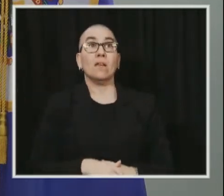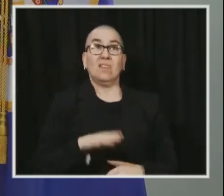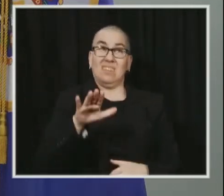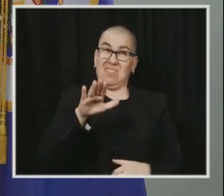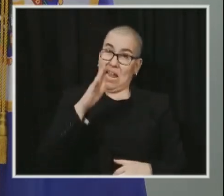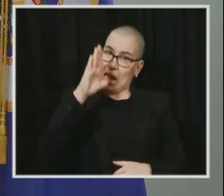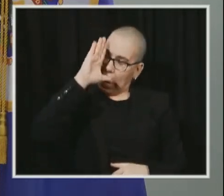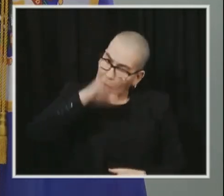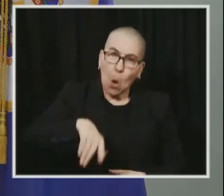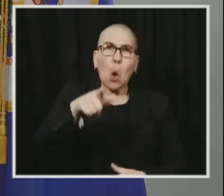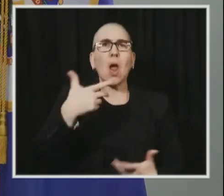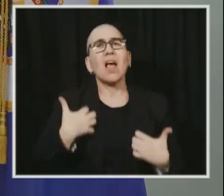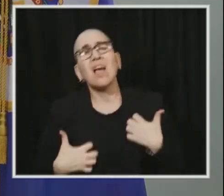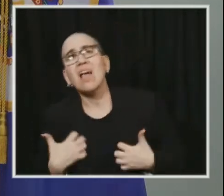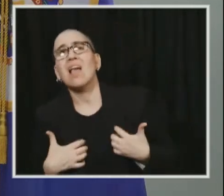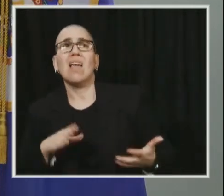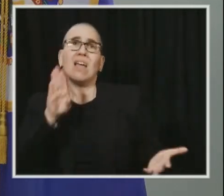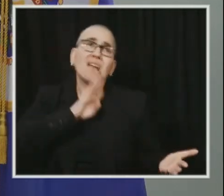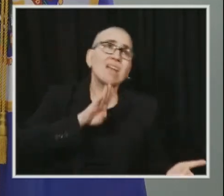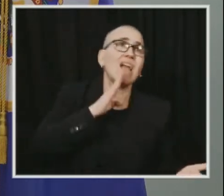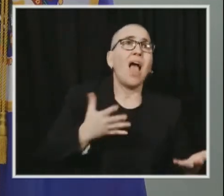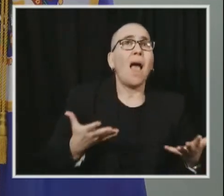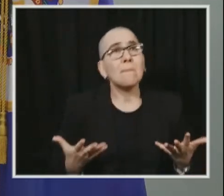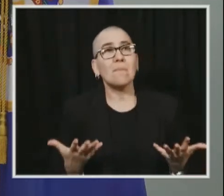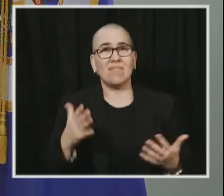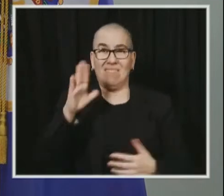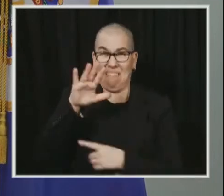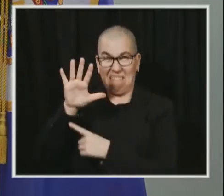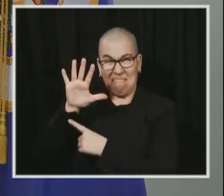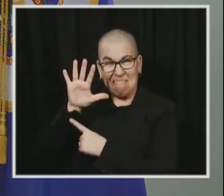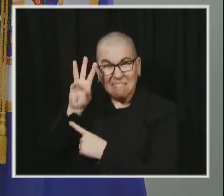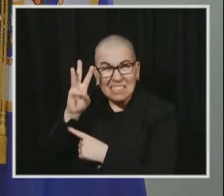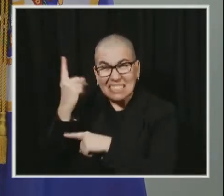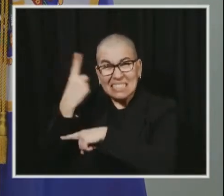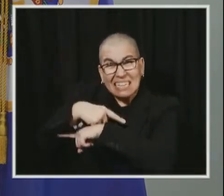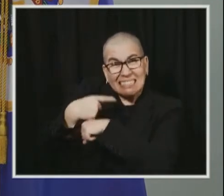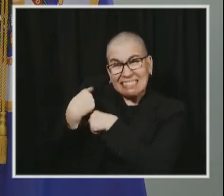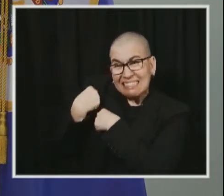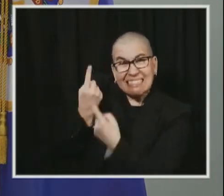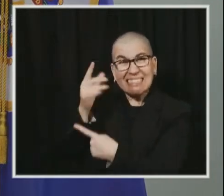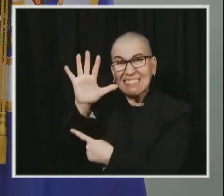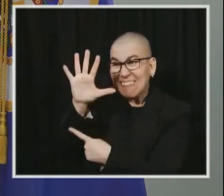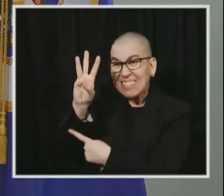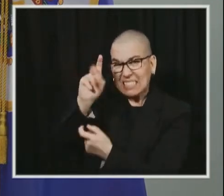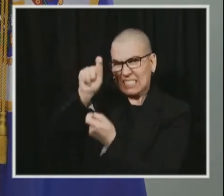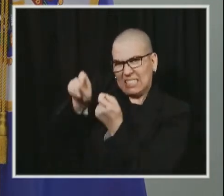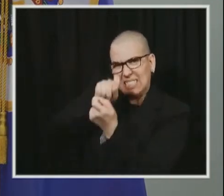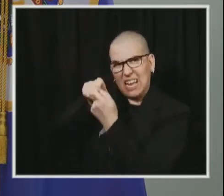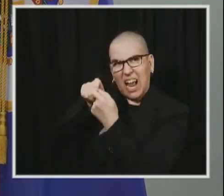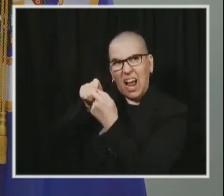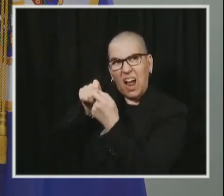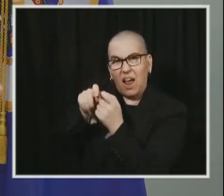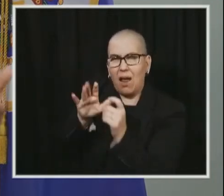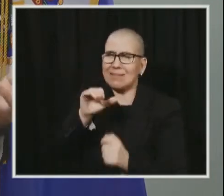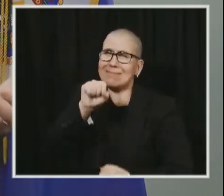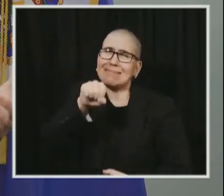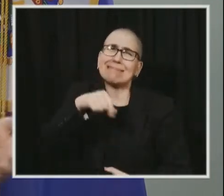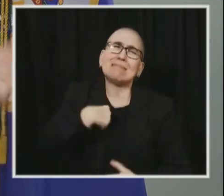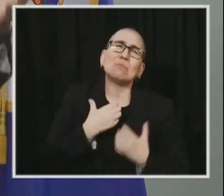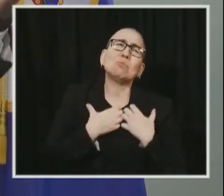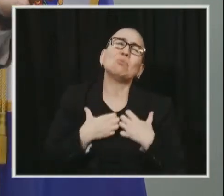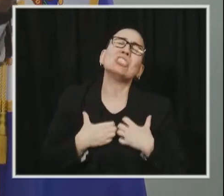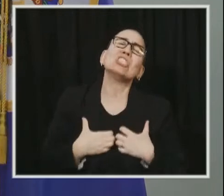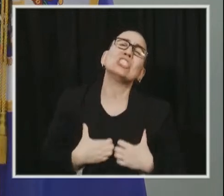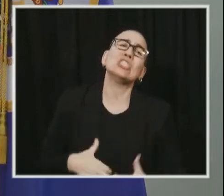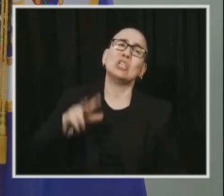is it's not 56 days we've been at this. I wished we would have been delivered 3.53 million doses of this